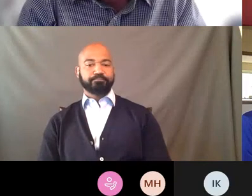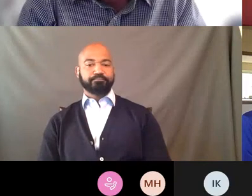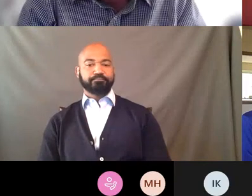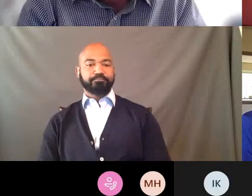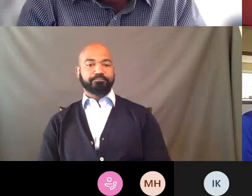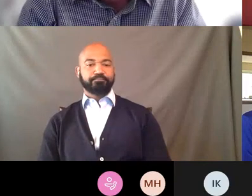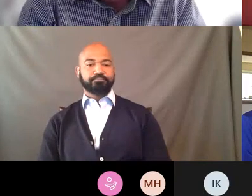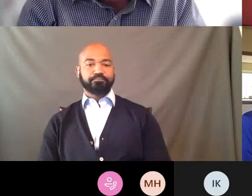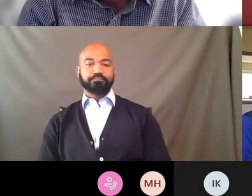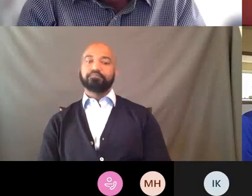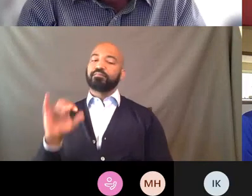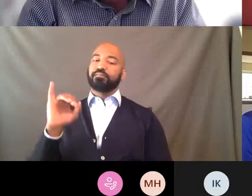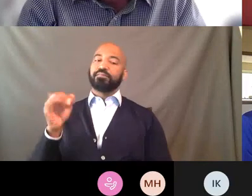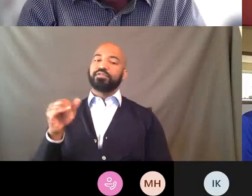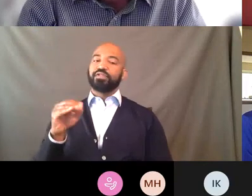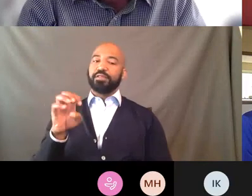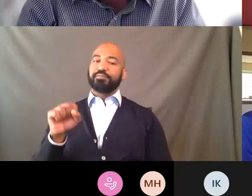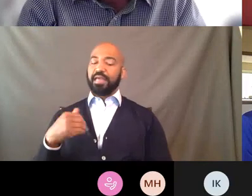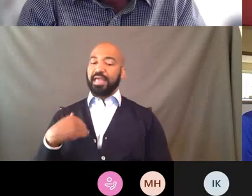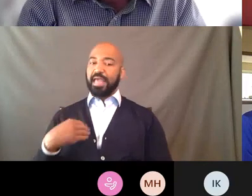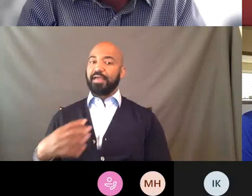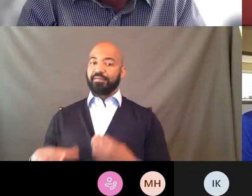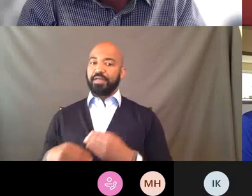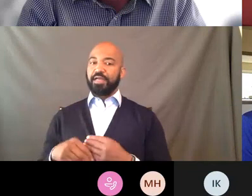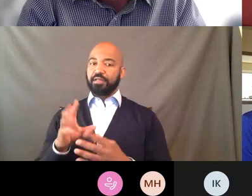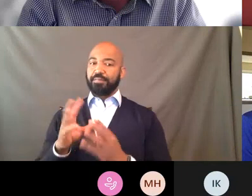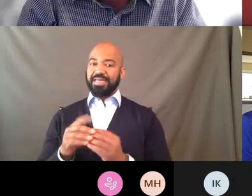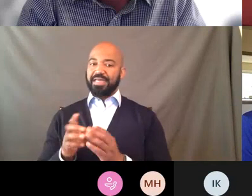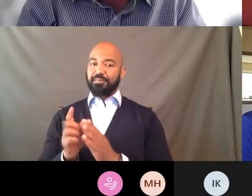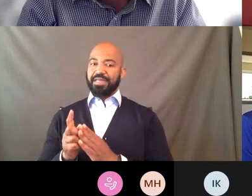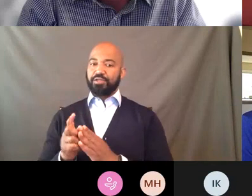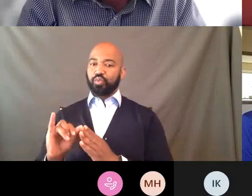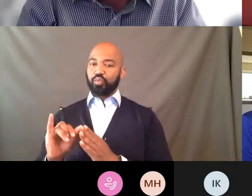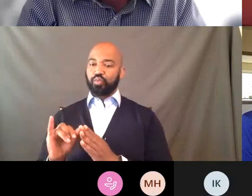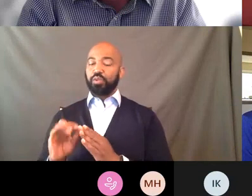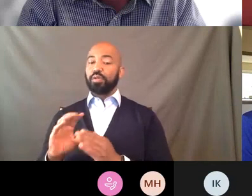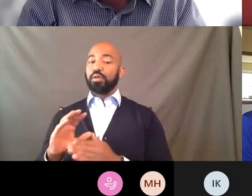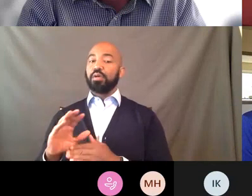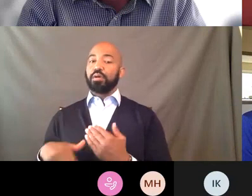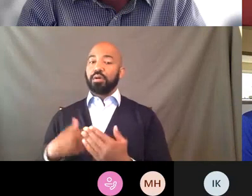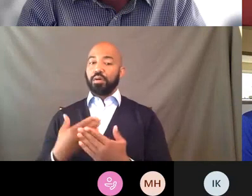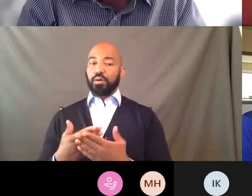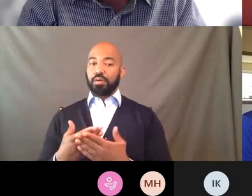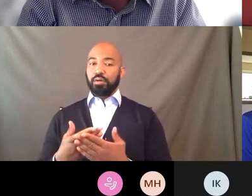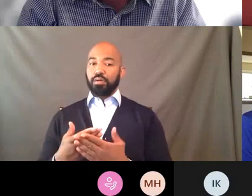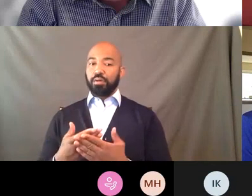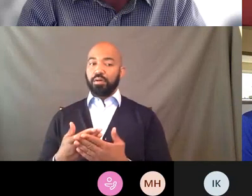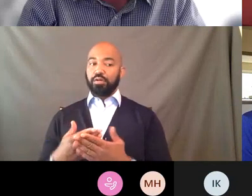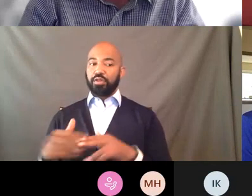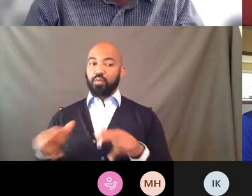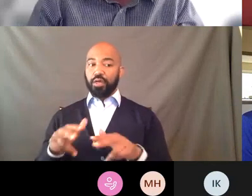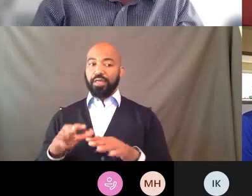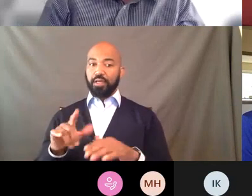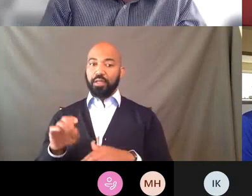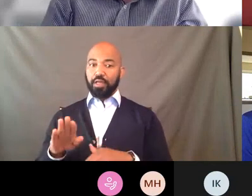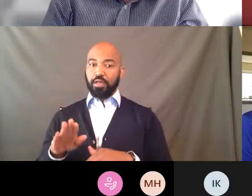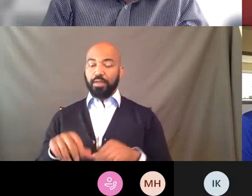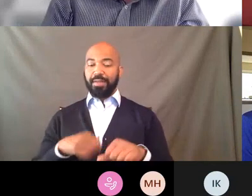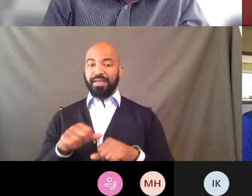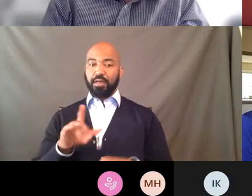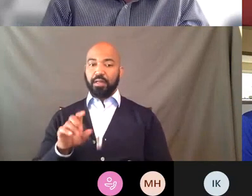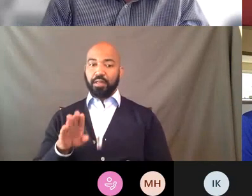I did include that in the minutes as well. So there should be all of the Latinos por Salud walking club and biking clubs. Okay.